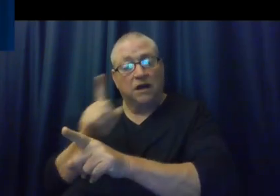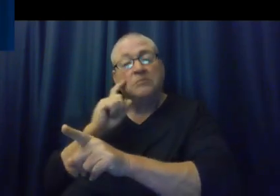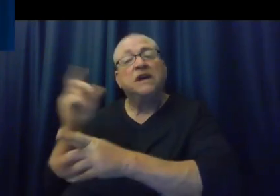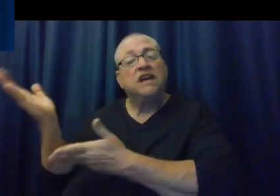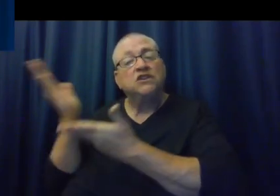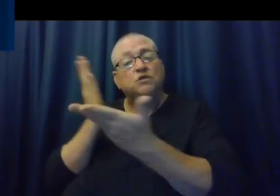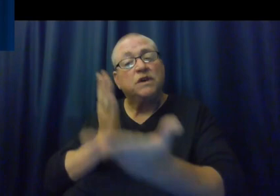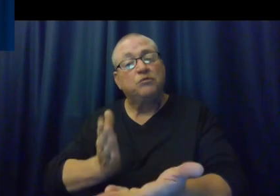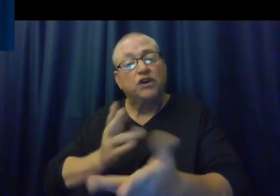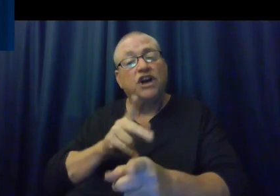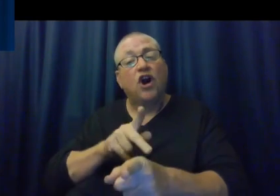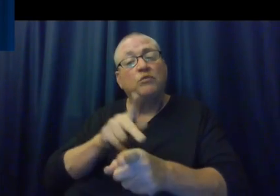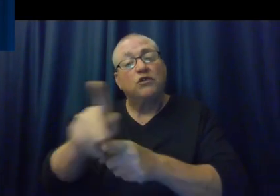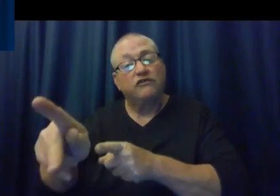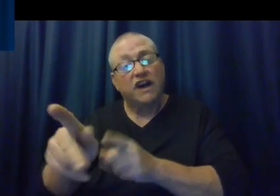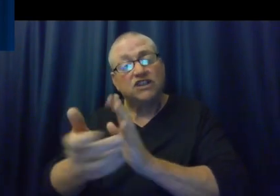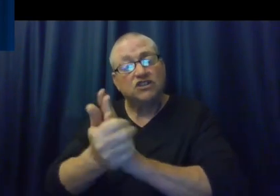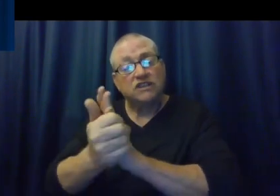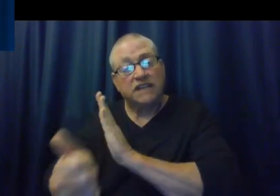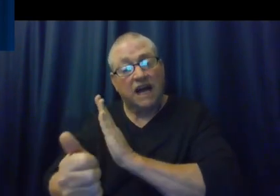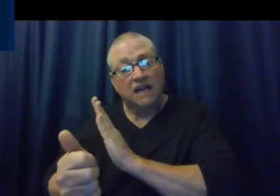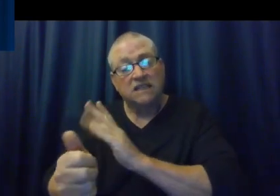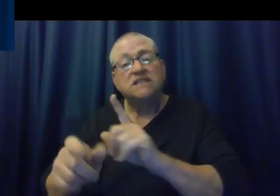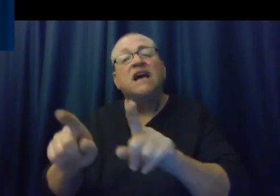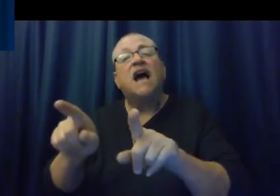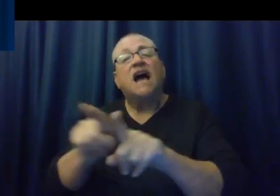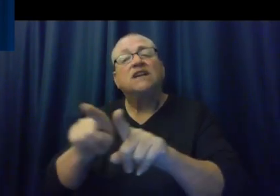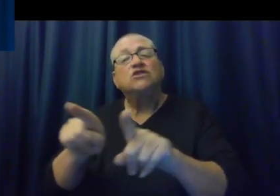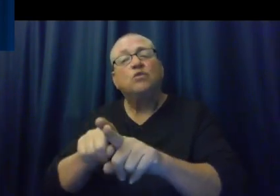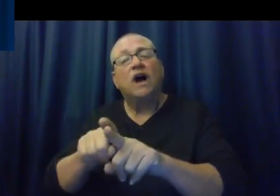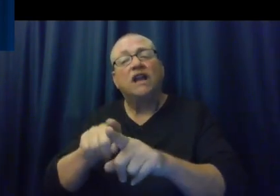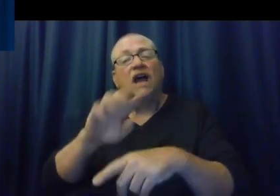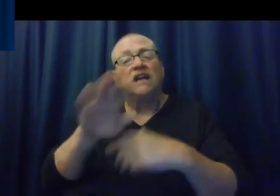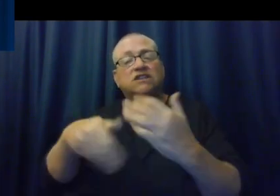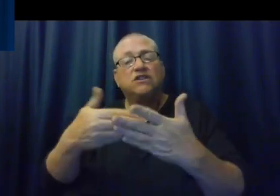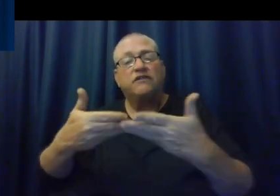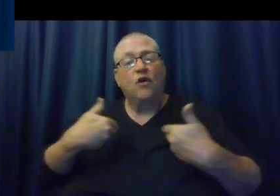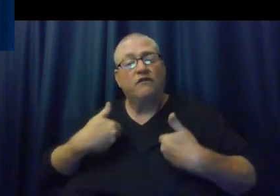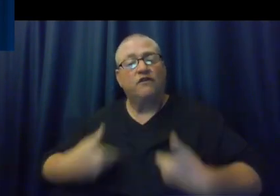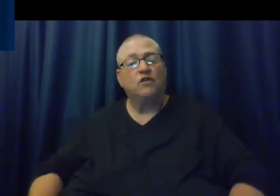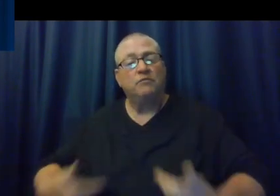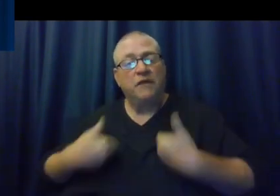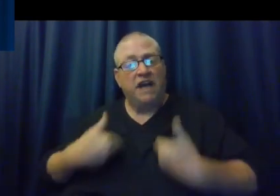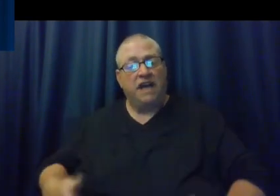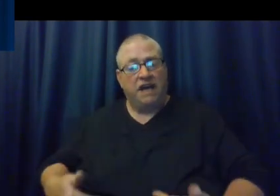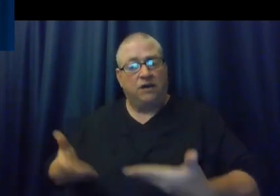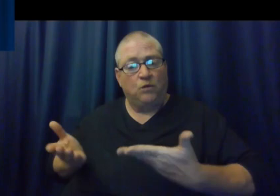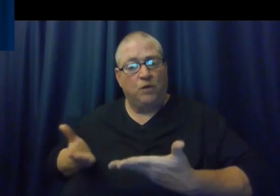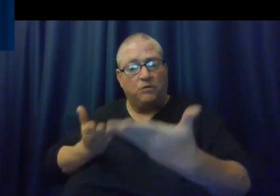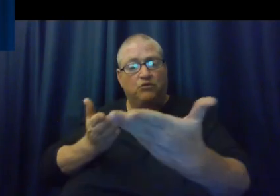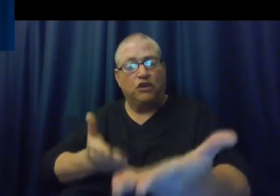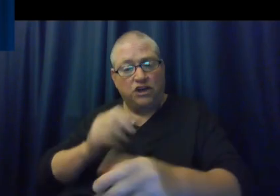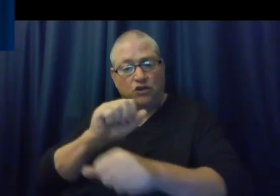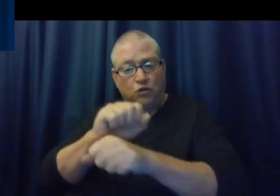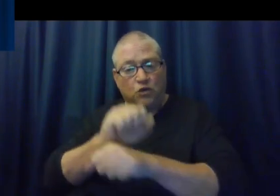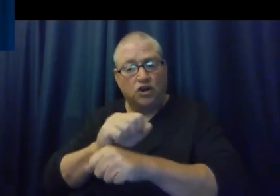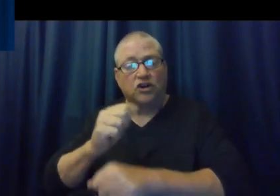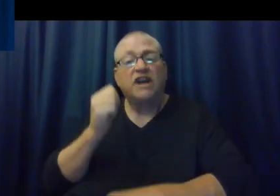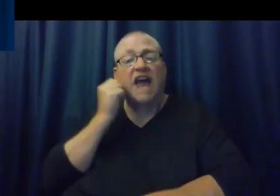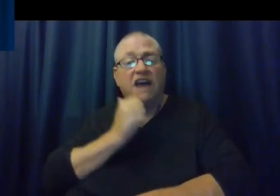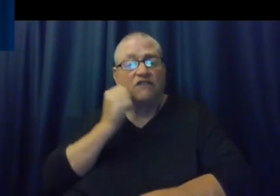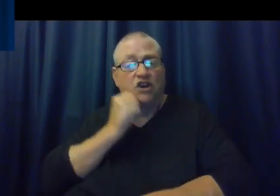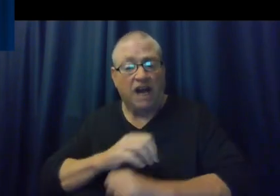but our full being and identity to work with us every day. Each of us has an opportunity and